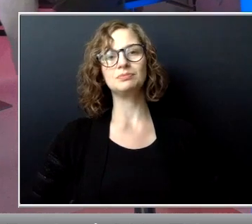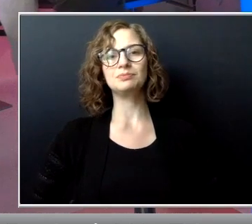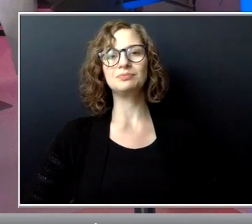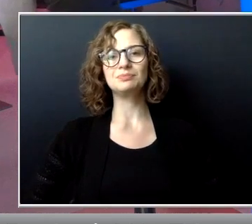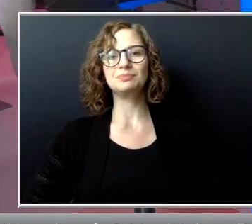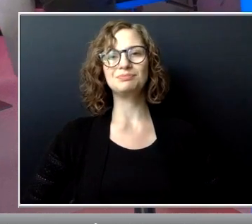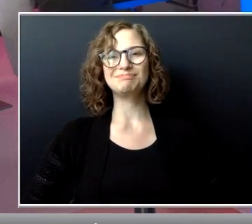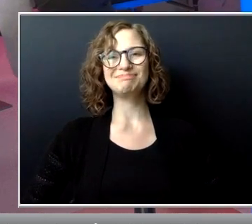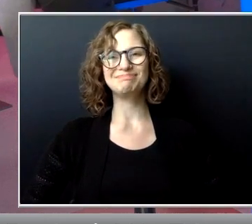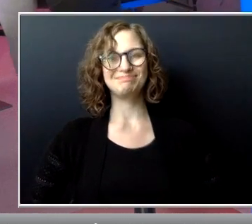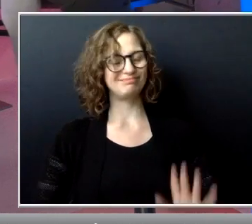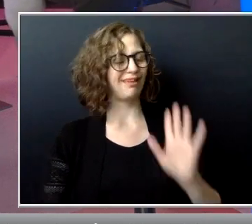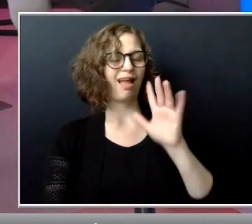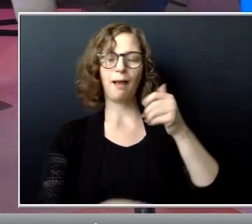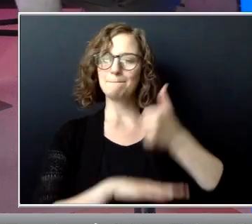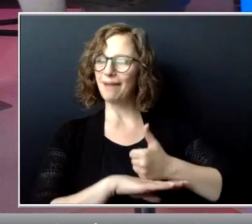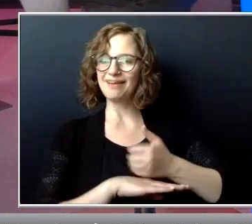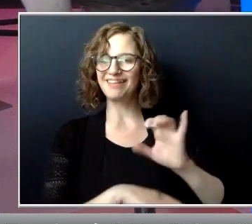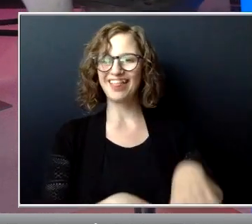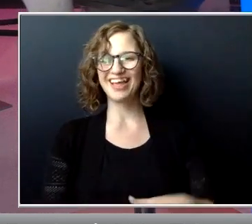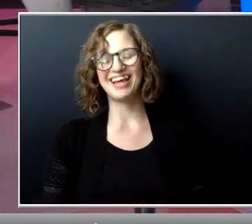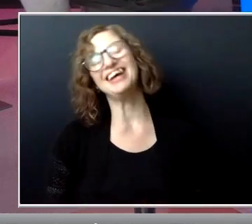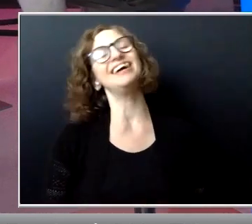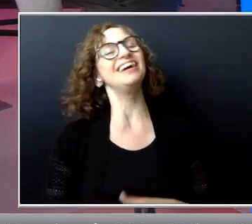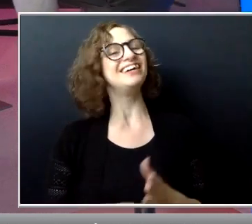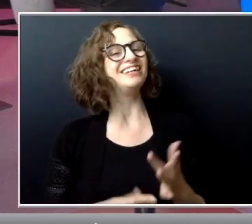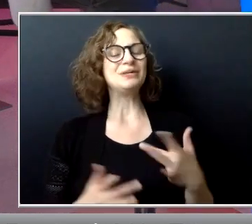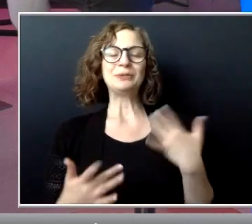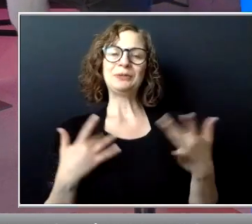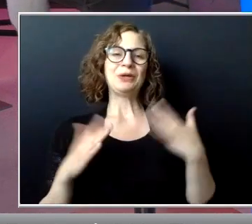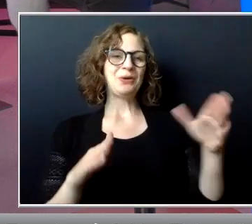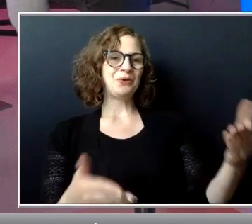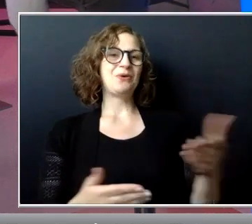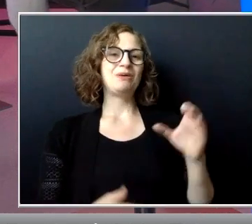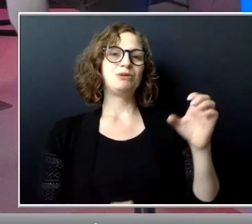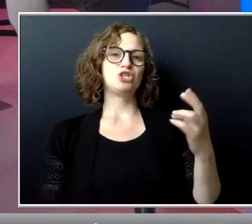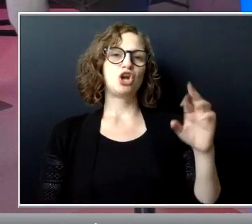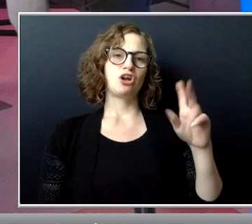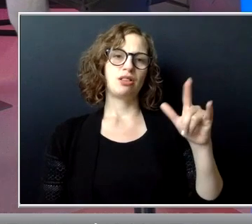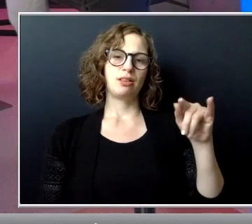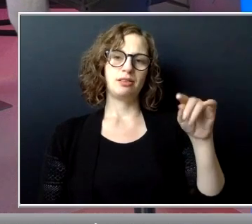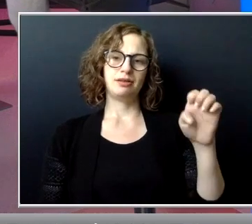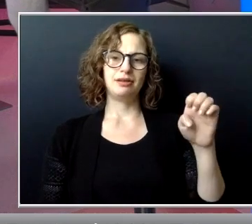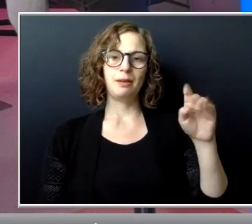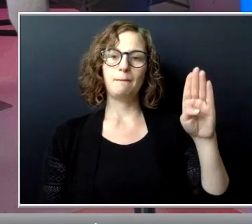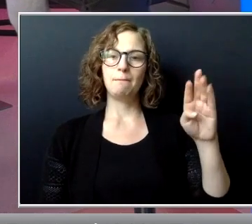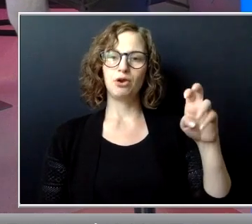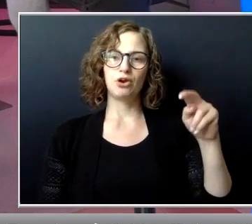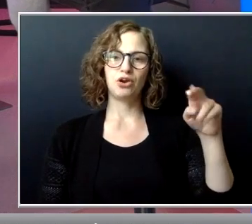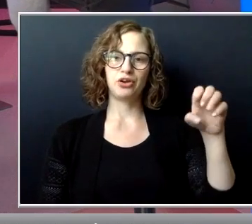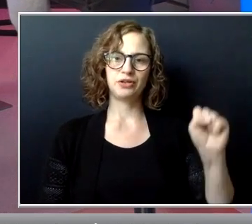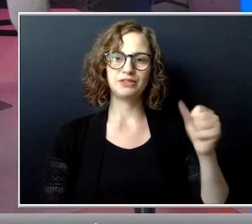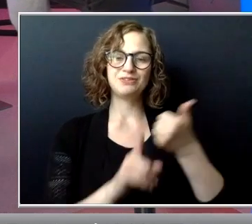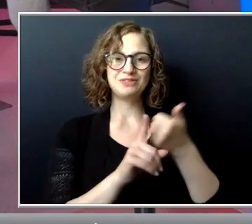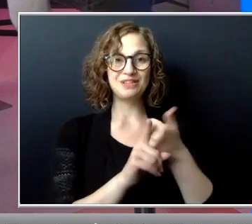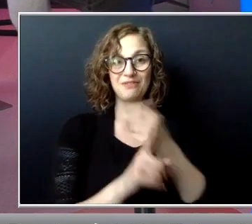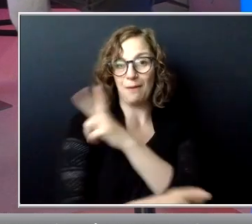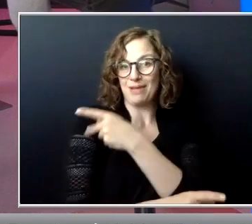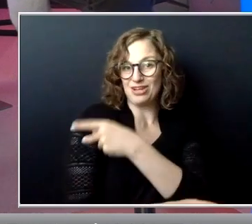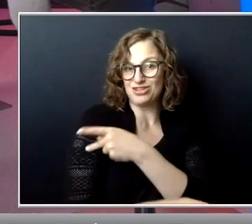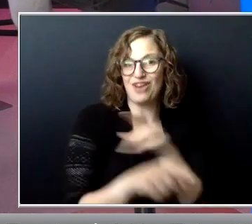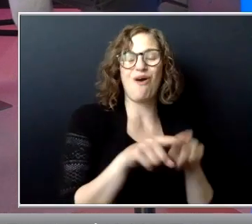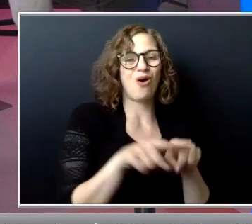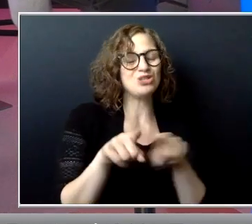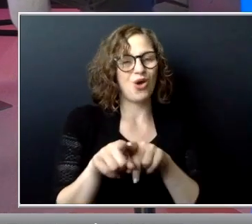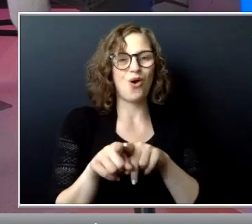Amen to that. We are so pleased to welcome Charlotte Burns here on the program, who is a patient and, as you see, a physician's assistant